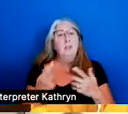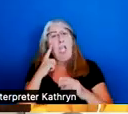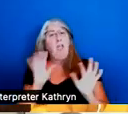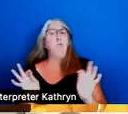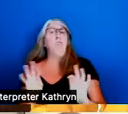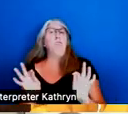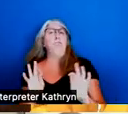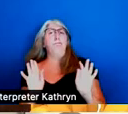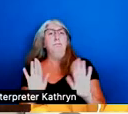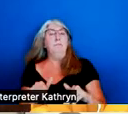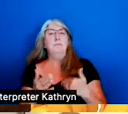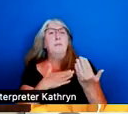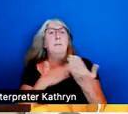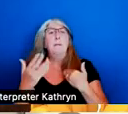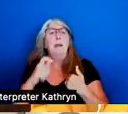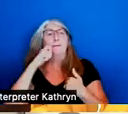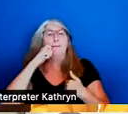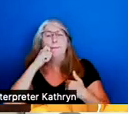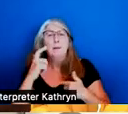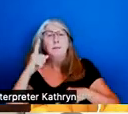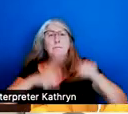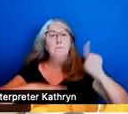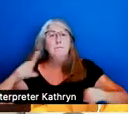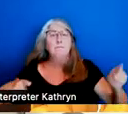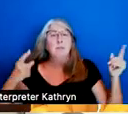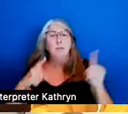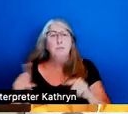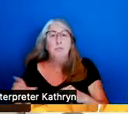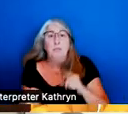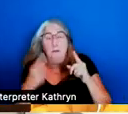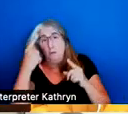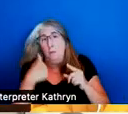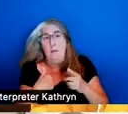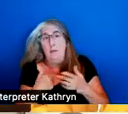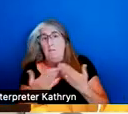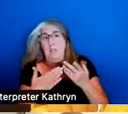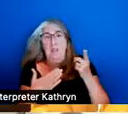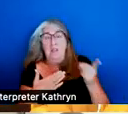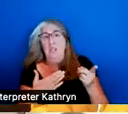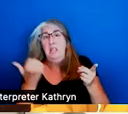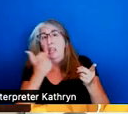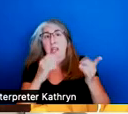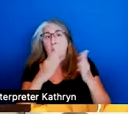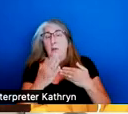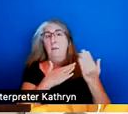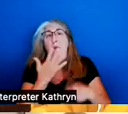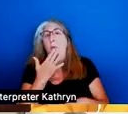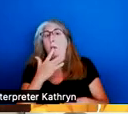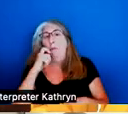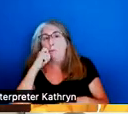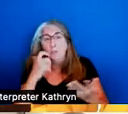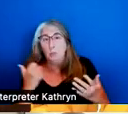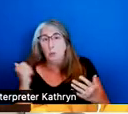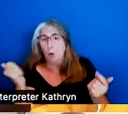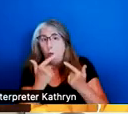what nationality you are, we have all kinds. And to me, he was any man, any person, no matter what color, we all are